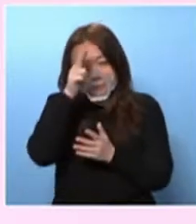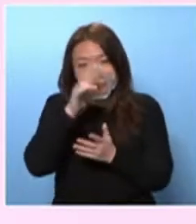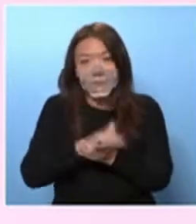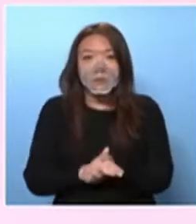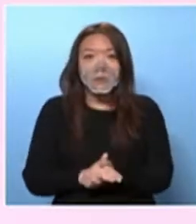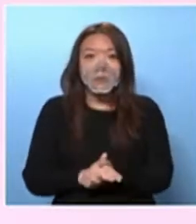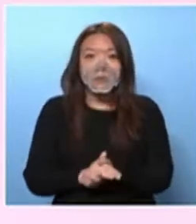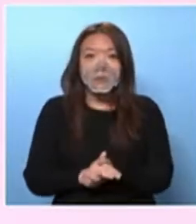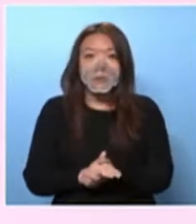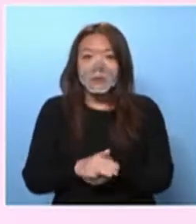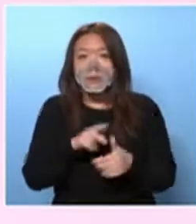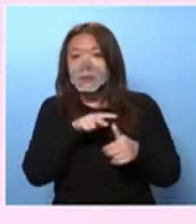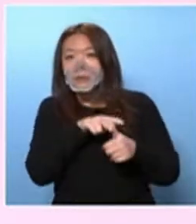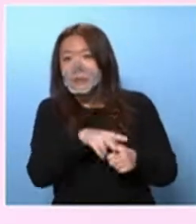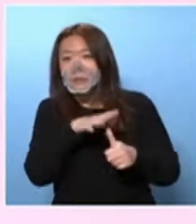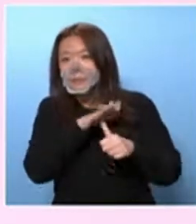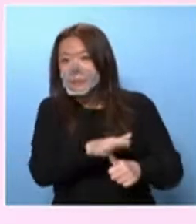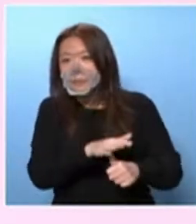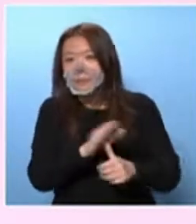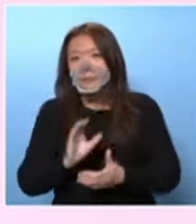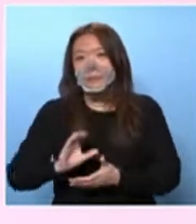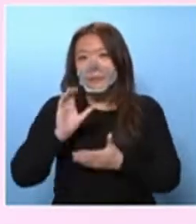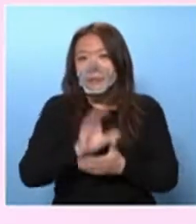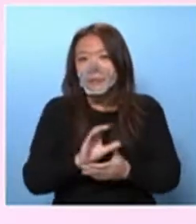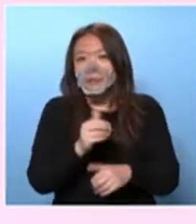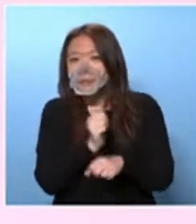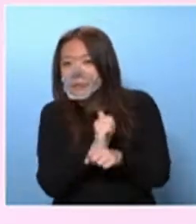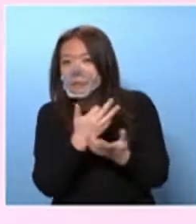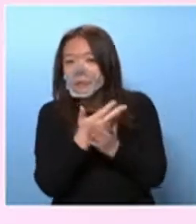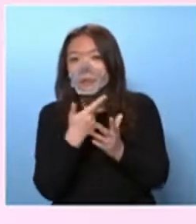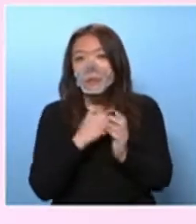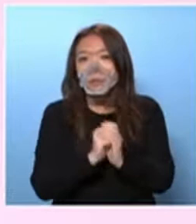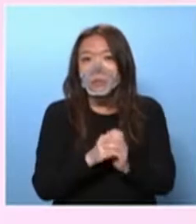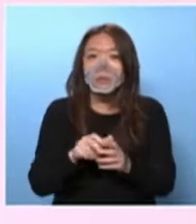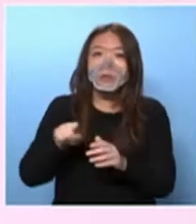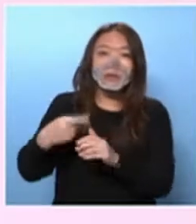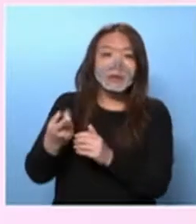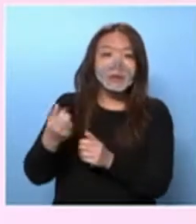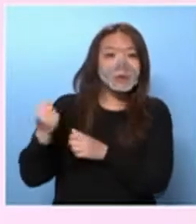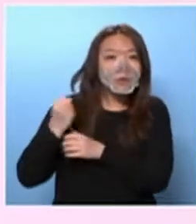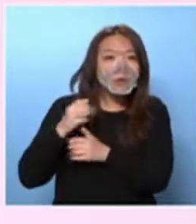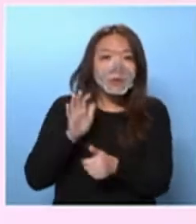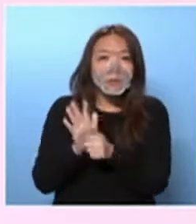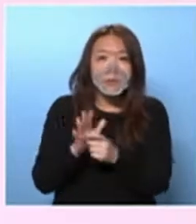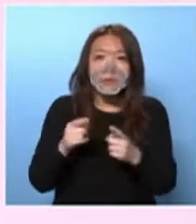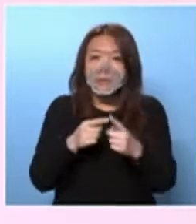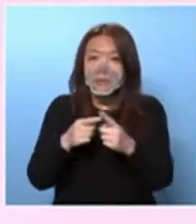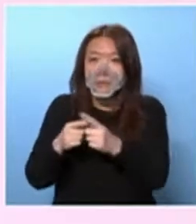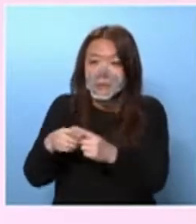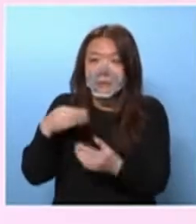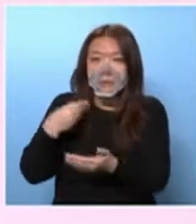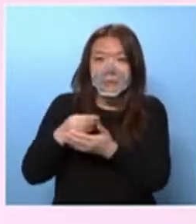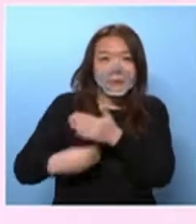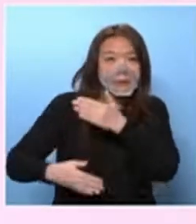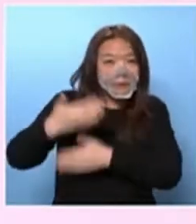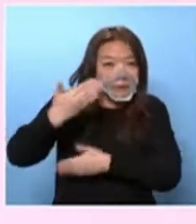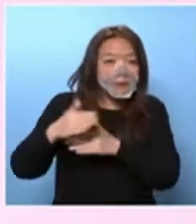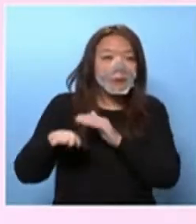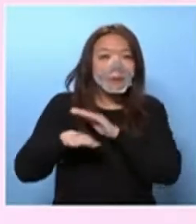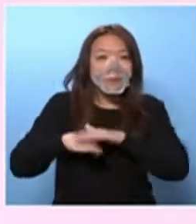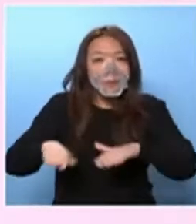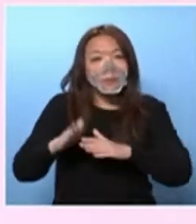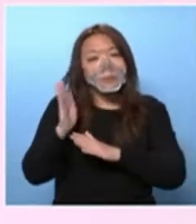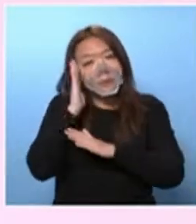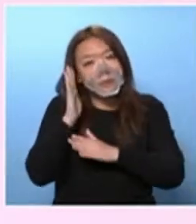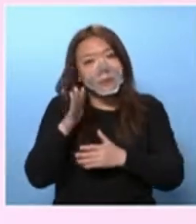Over the years, the government has been suppressing investors' and speculators' demand for local property while striving to assist people in buying their